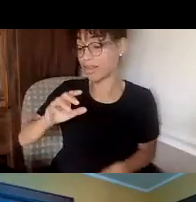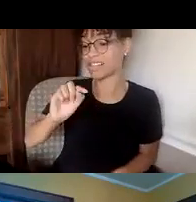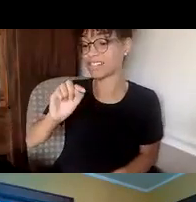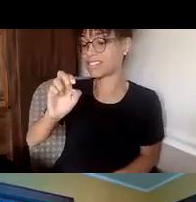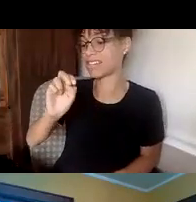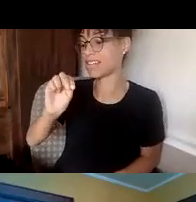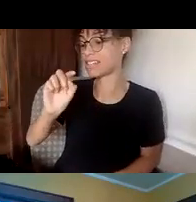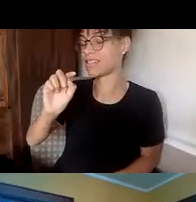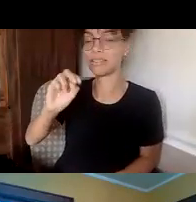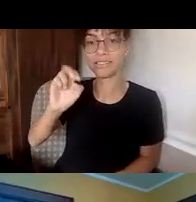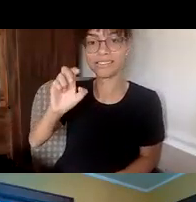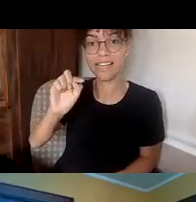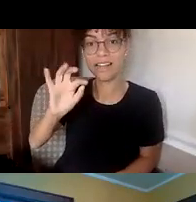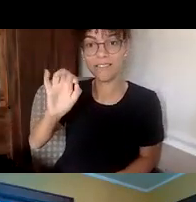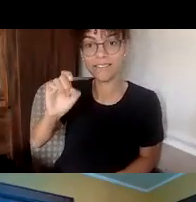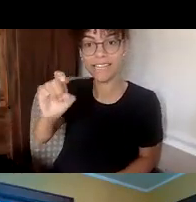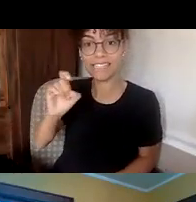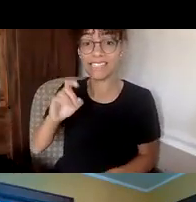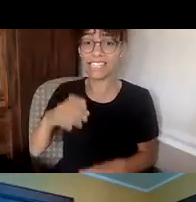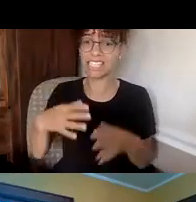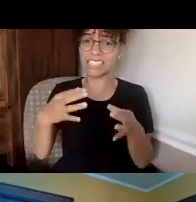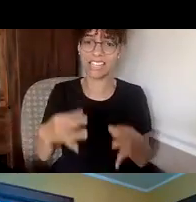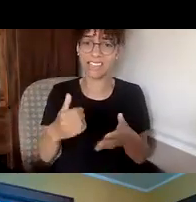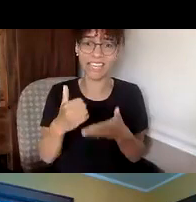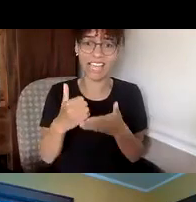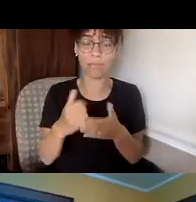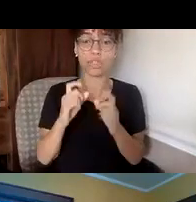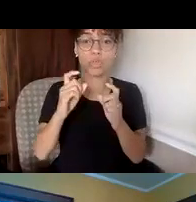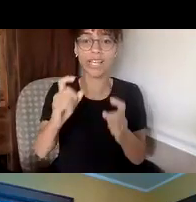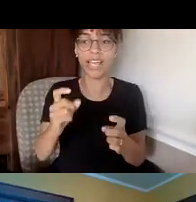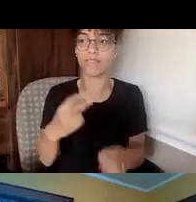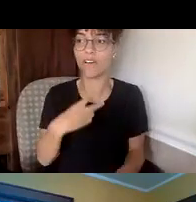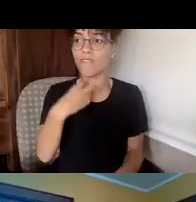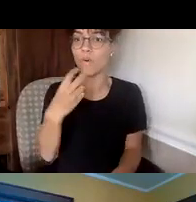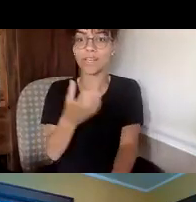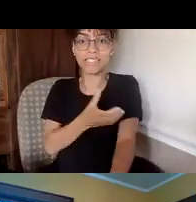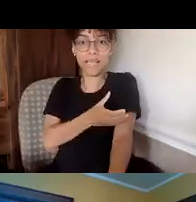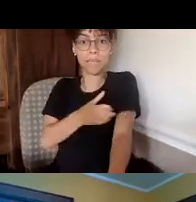incredibly helpful for giving voice and giving